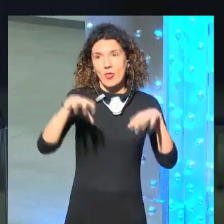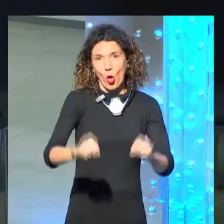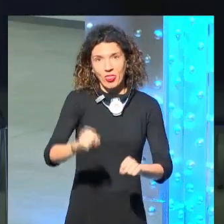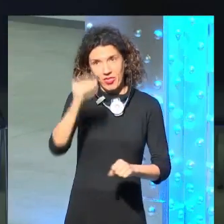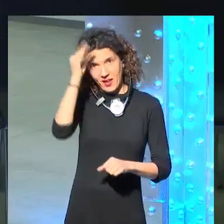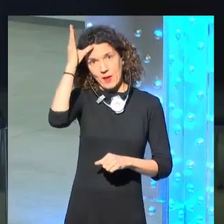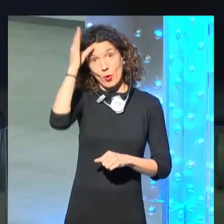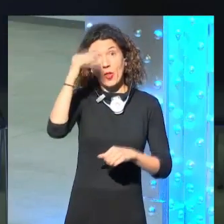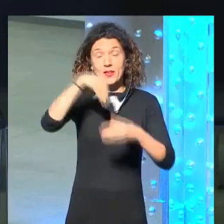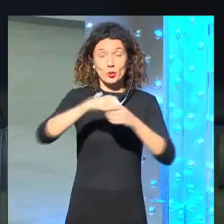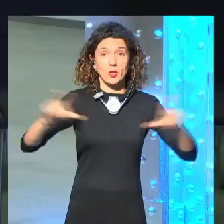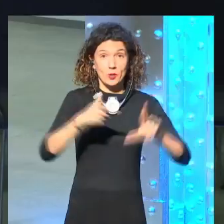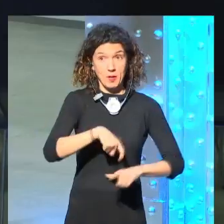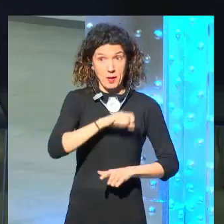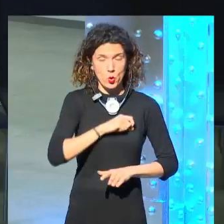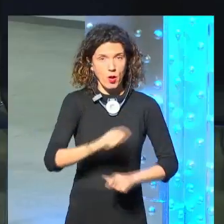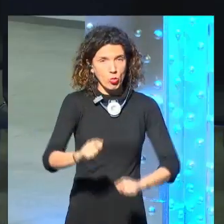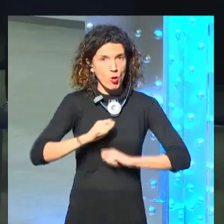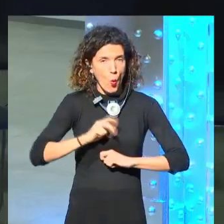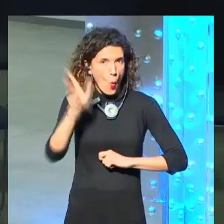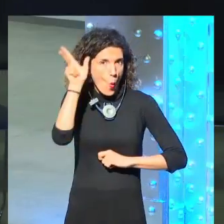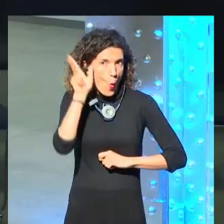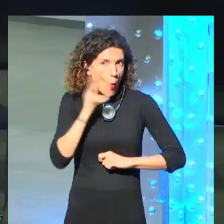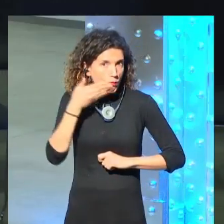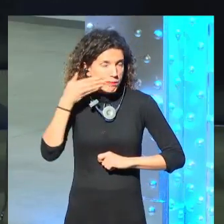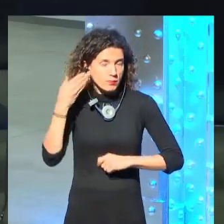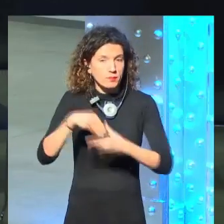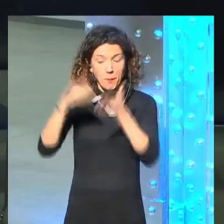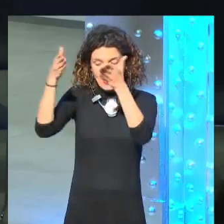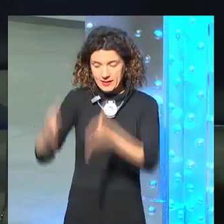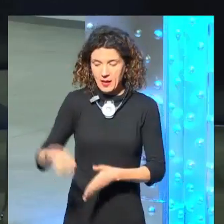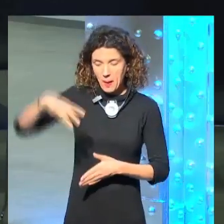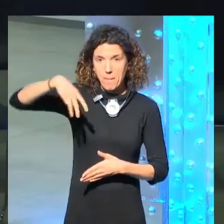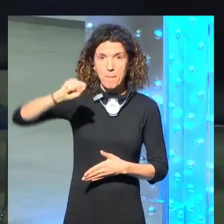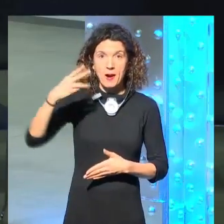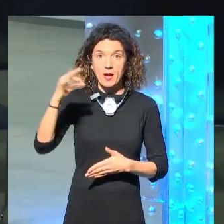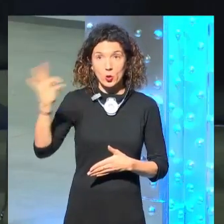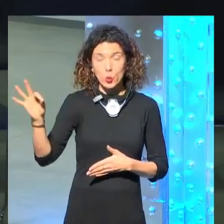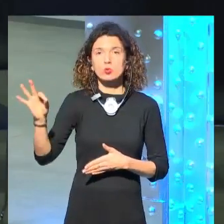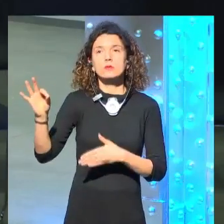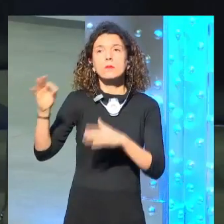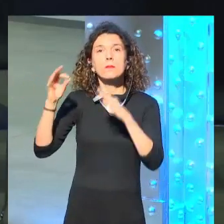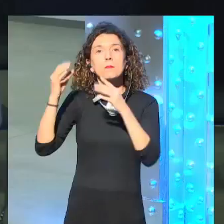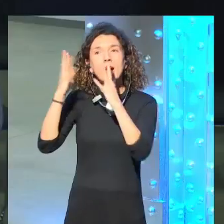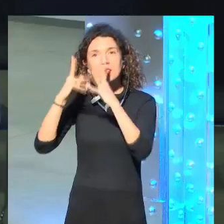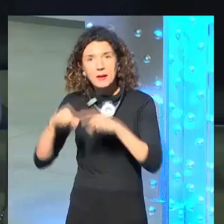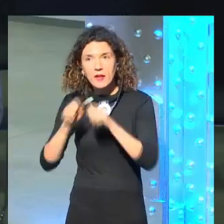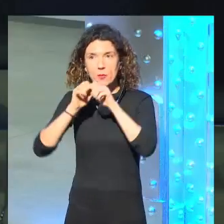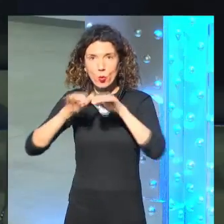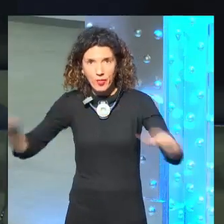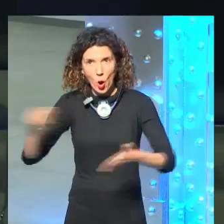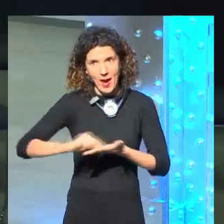the director of the TV series, The Brain Hunter. I'm going to introduce